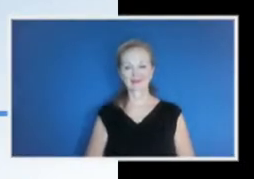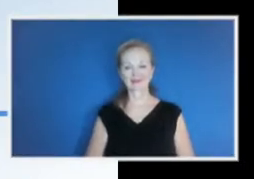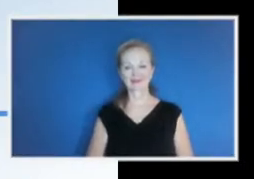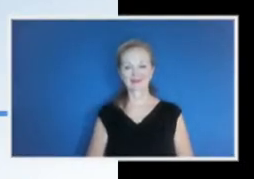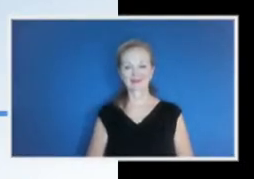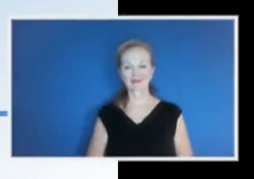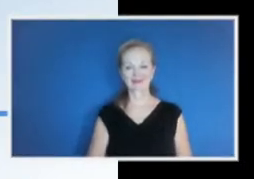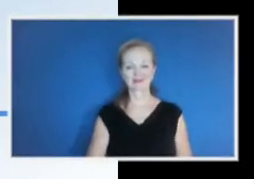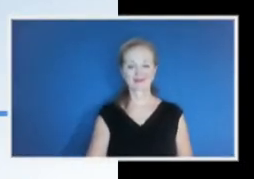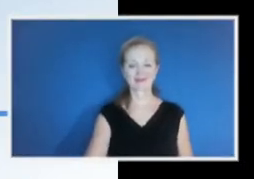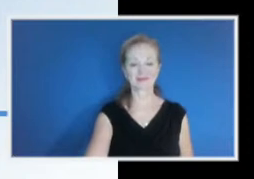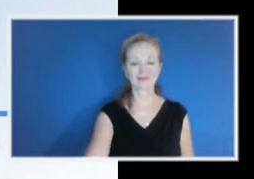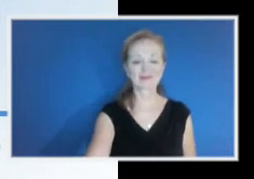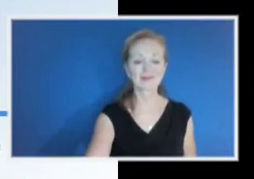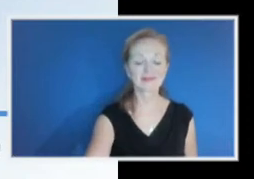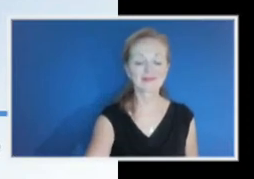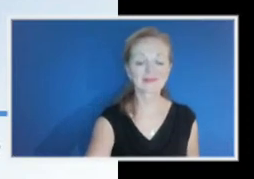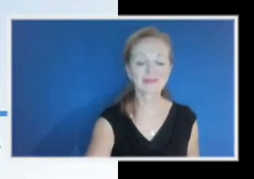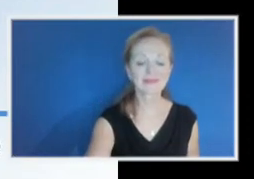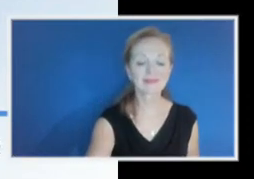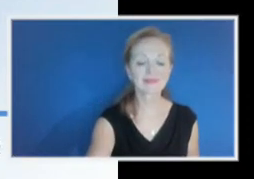More bar charts.